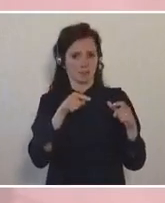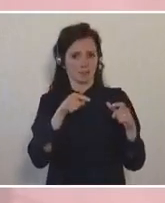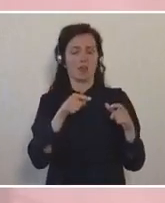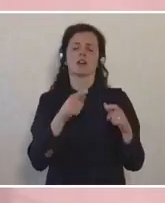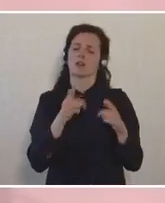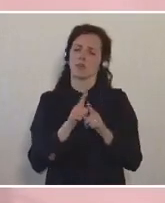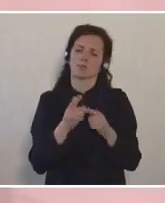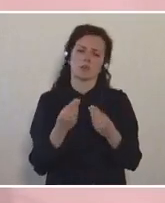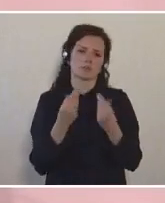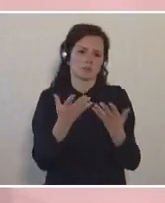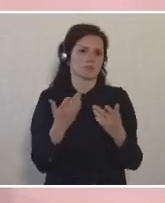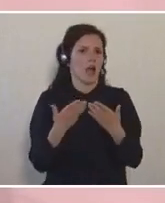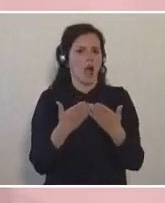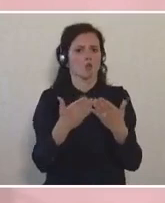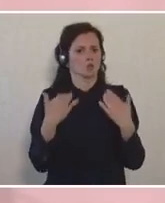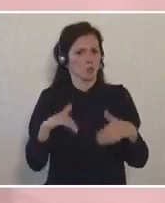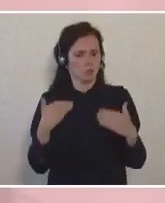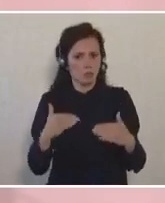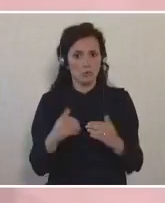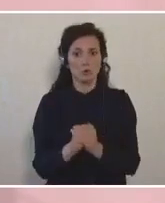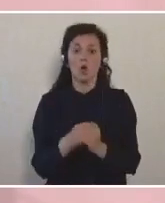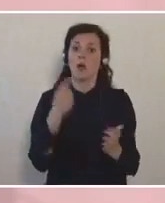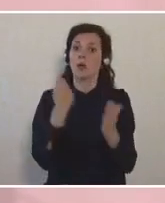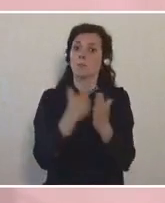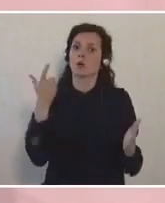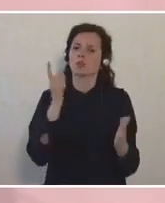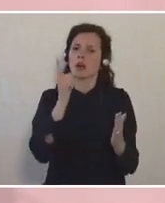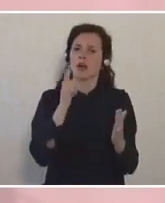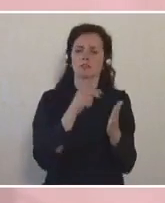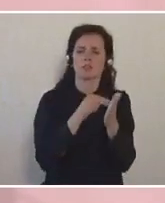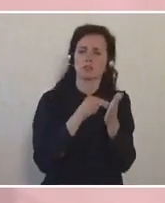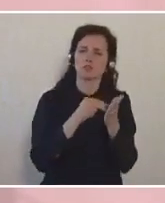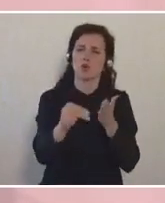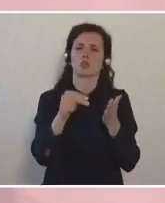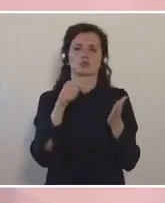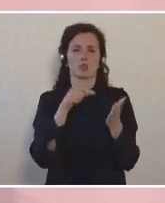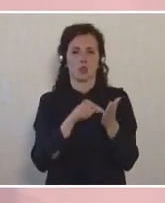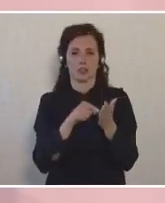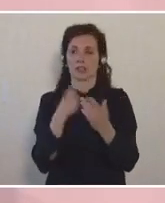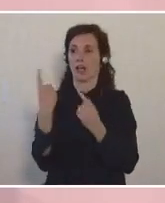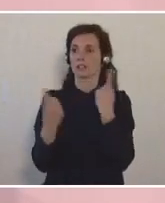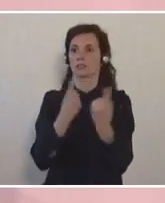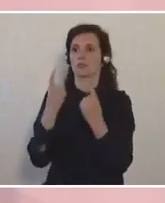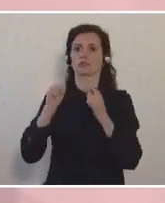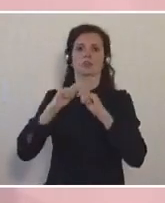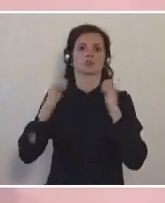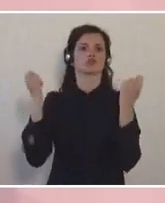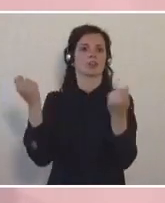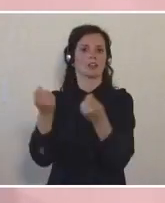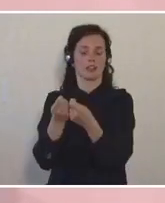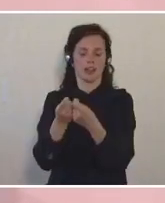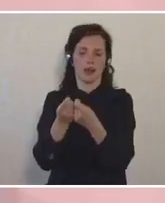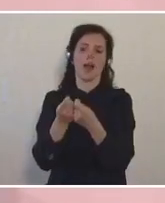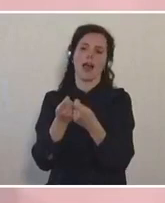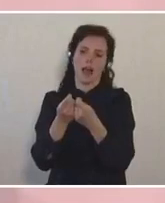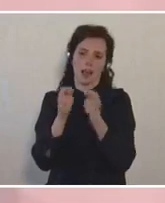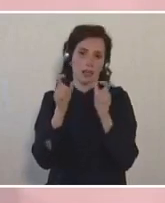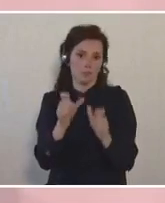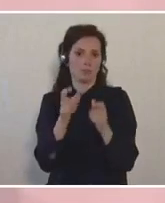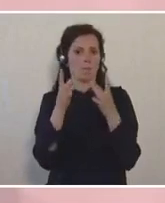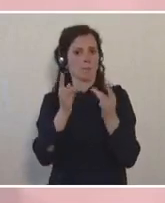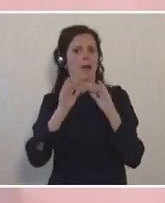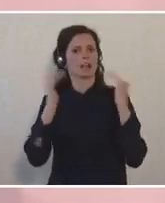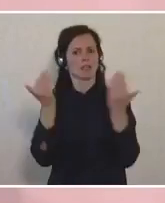general situation of the pandemic is improving. And that gives a lot of confidence